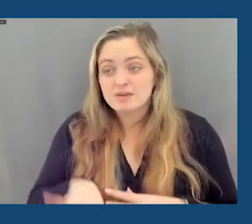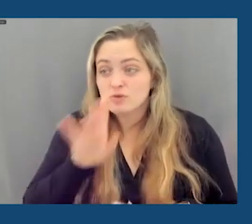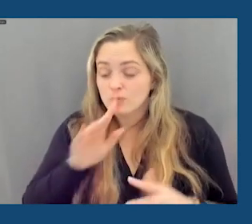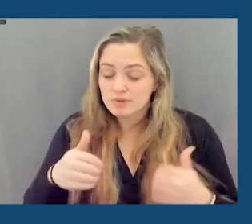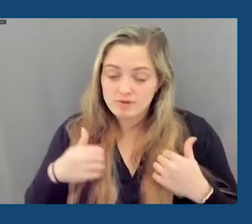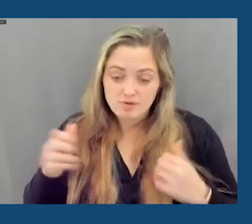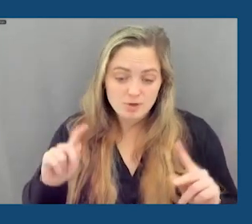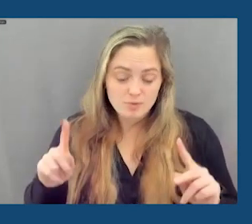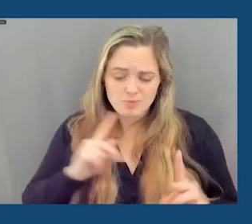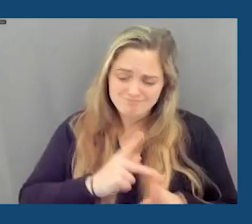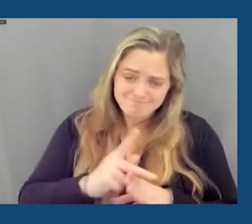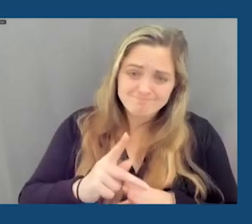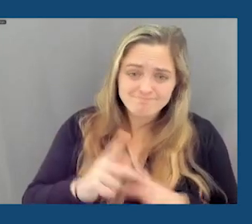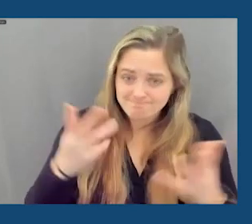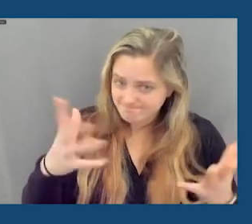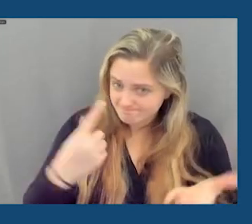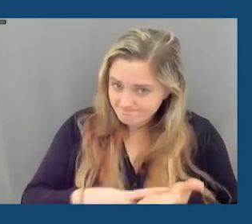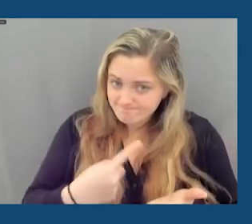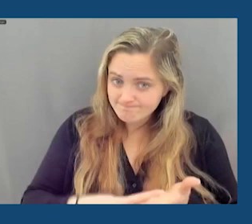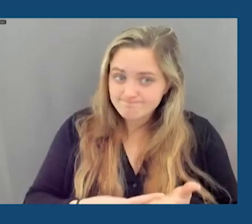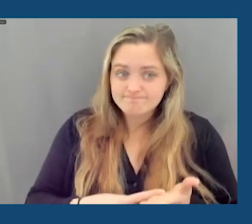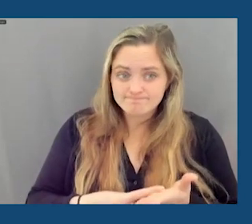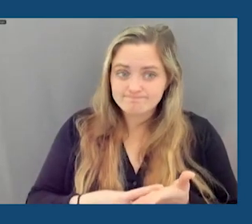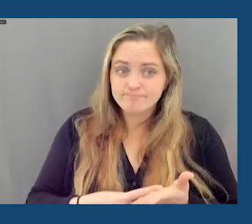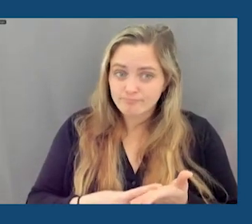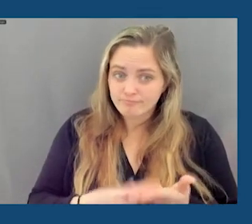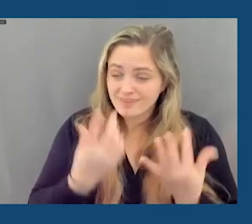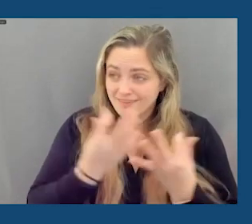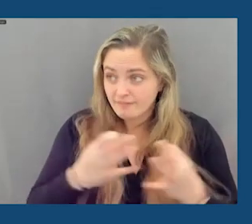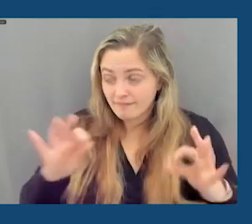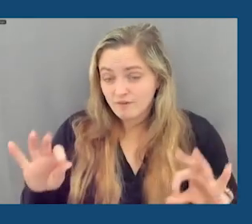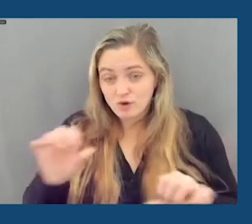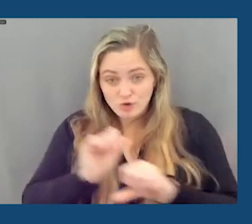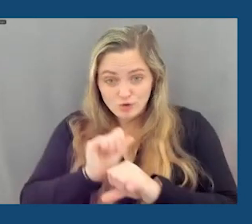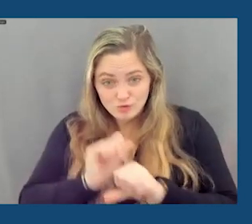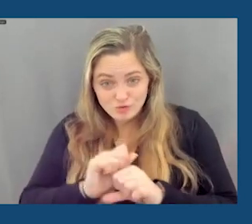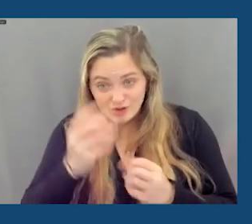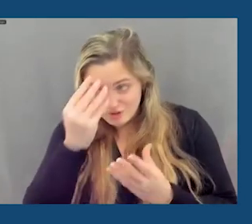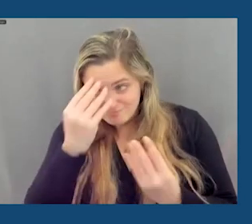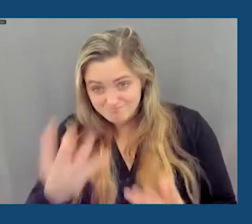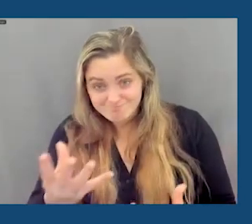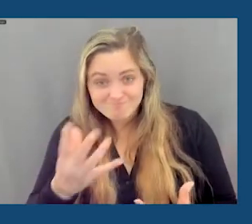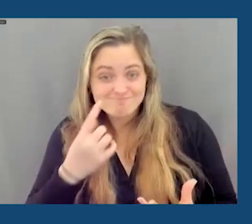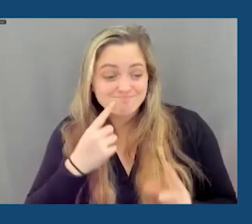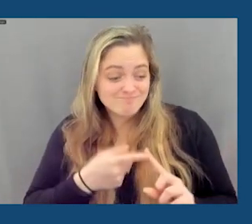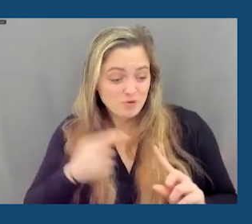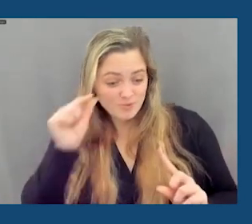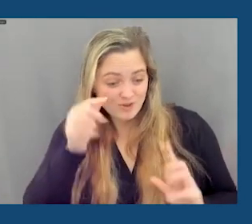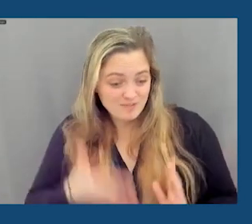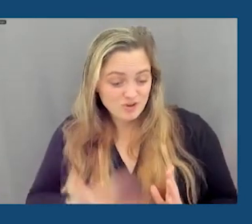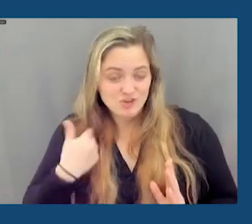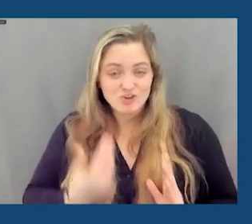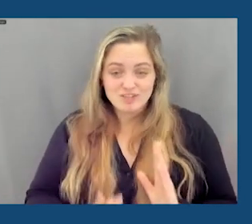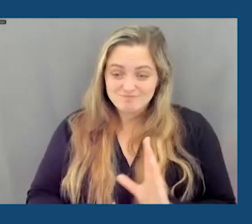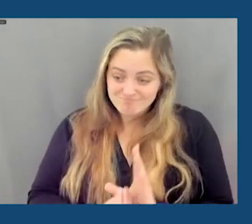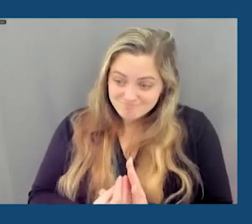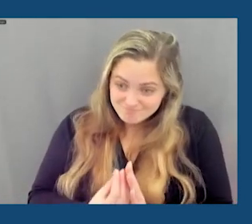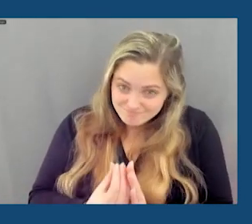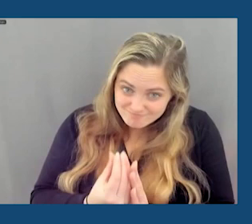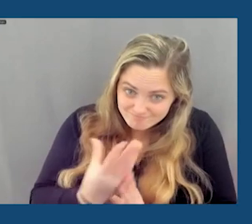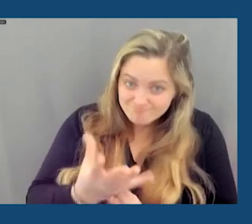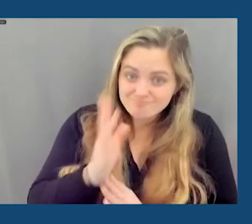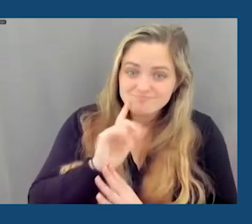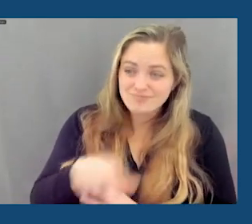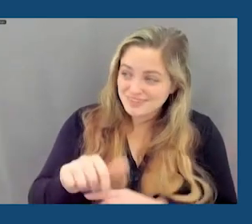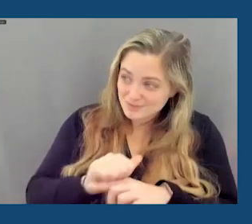this profession. I said, if I want some free career advice from your governor, this is an emerging area where we need more people to be trained in all